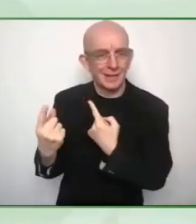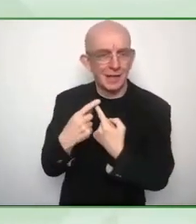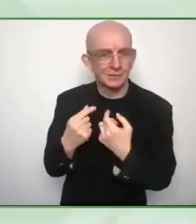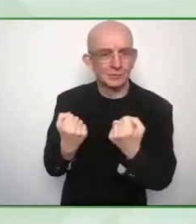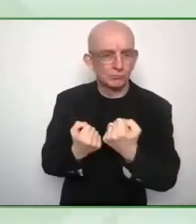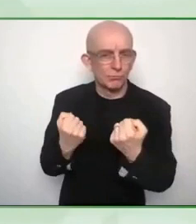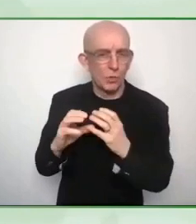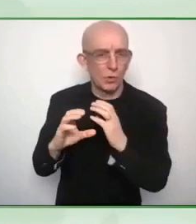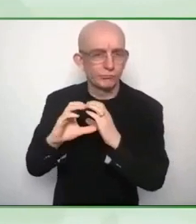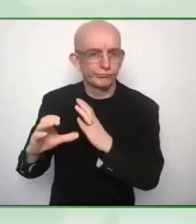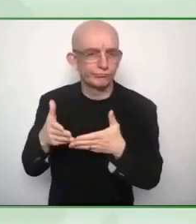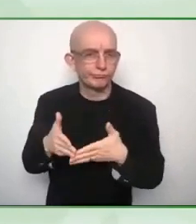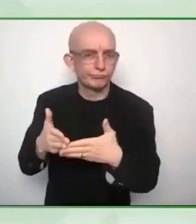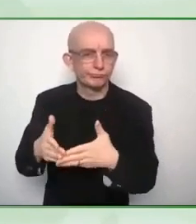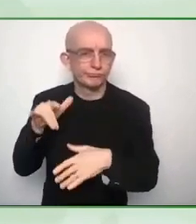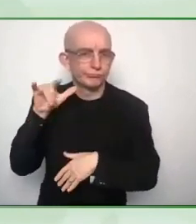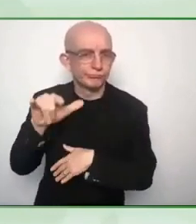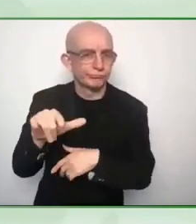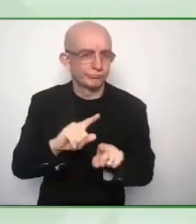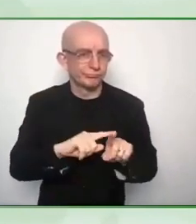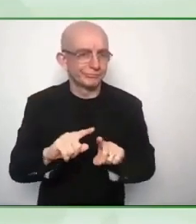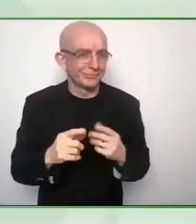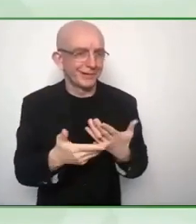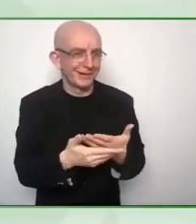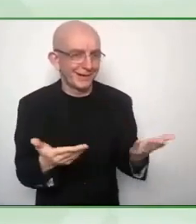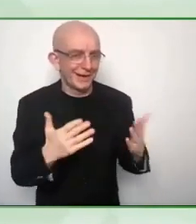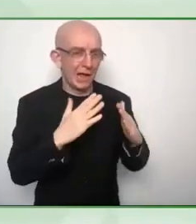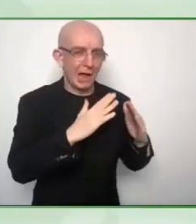theme or issue that